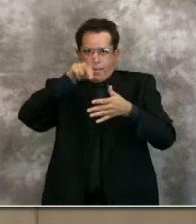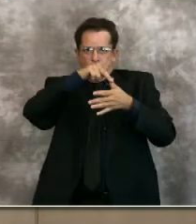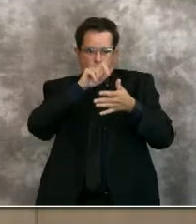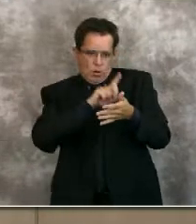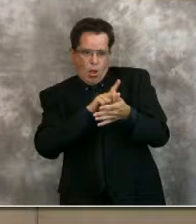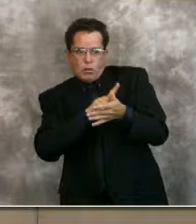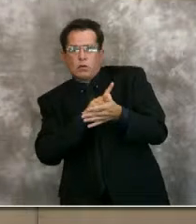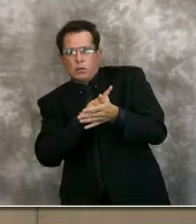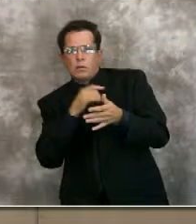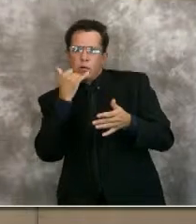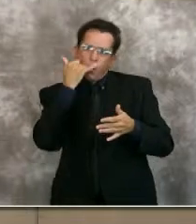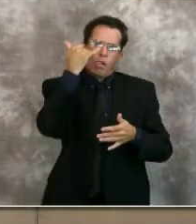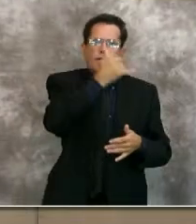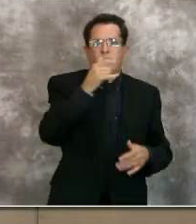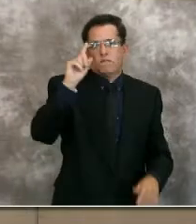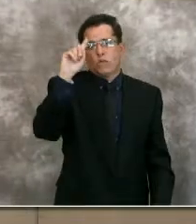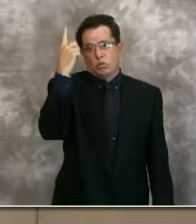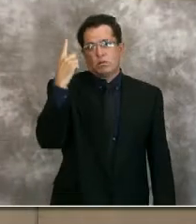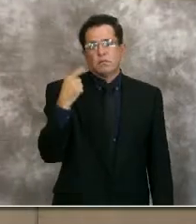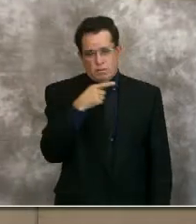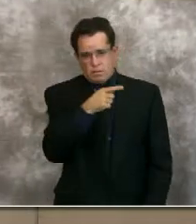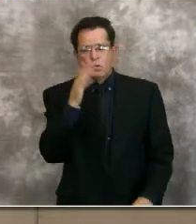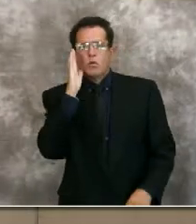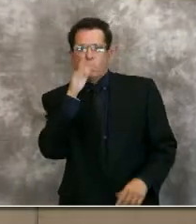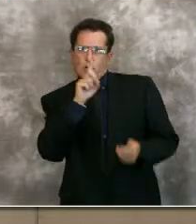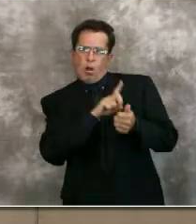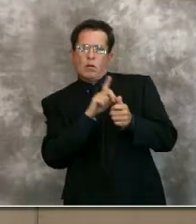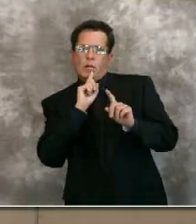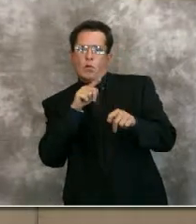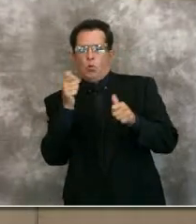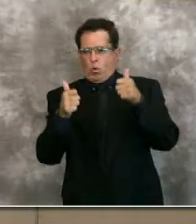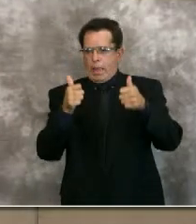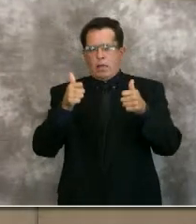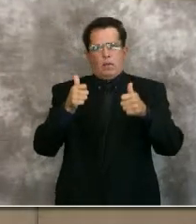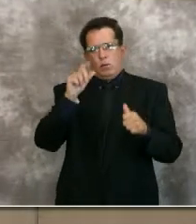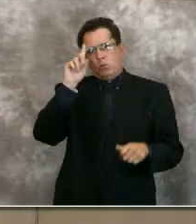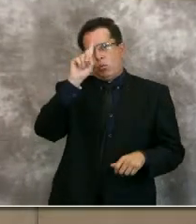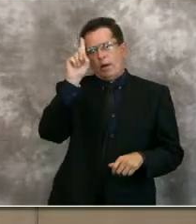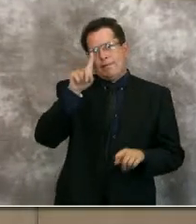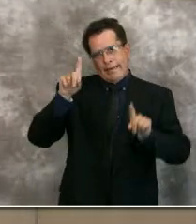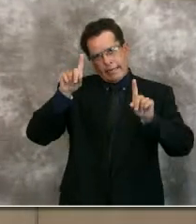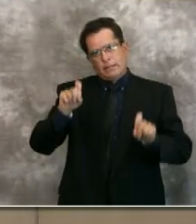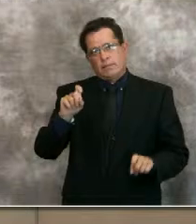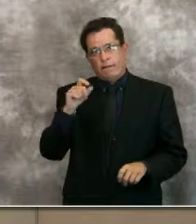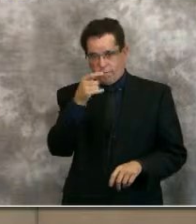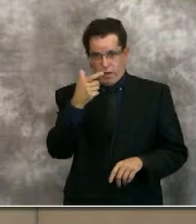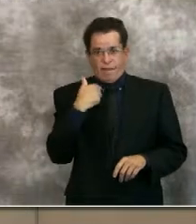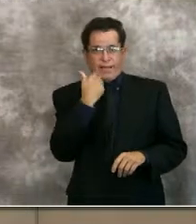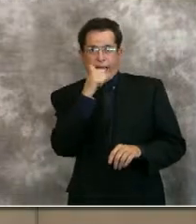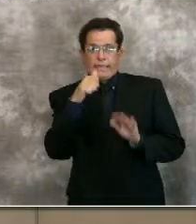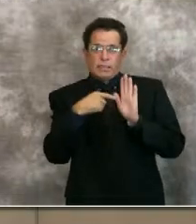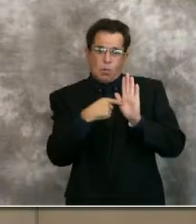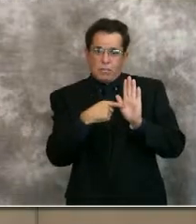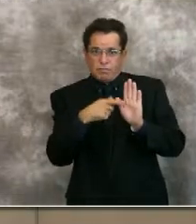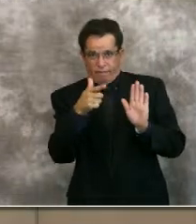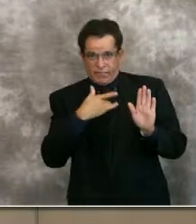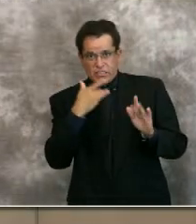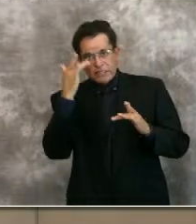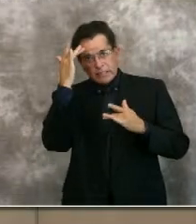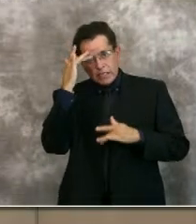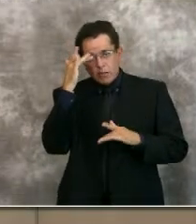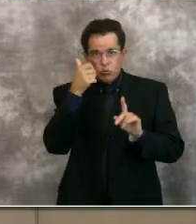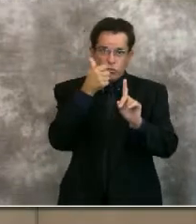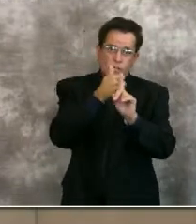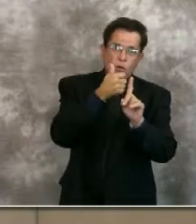trying to prioritize those that need to get tested first. Priority groups, folks that have symptoms, or folks that might be